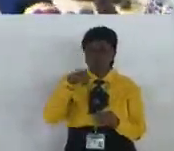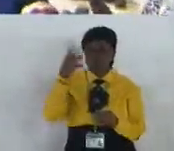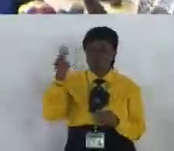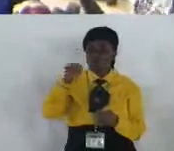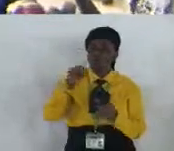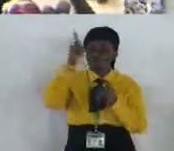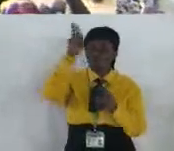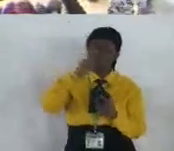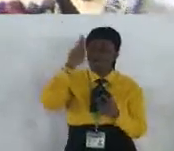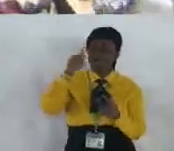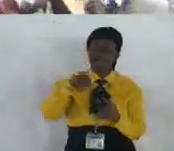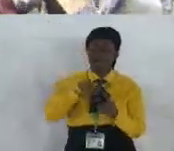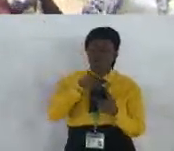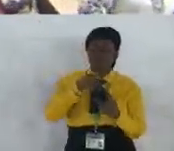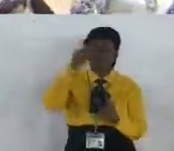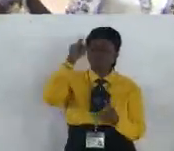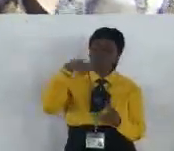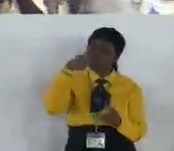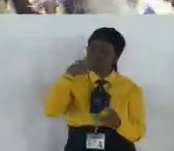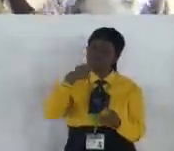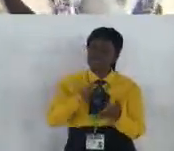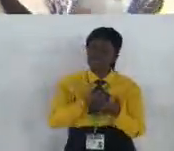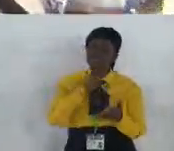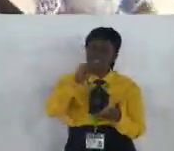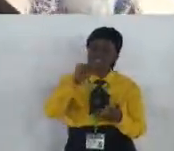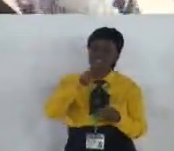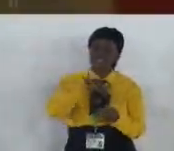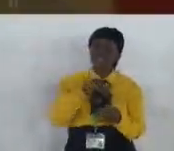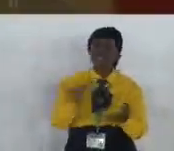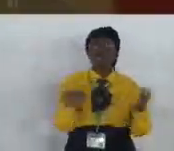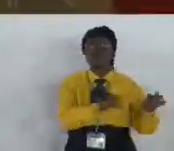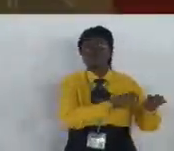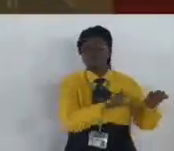When you speak, it is done.